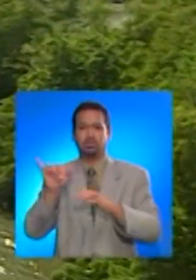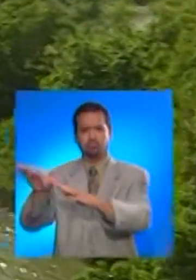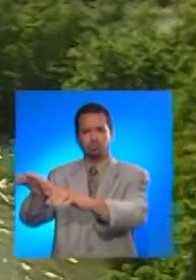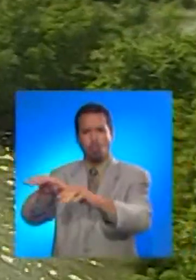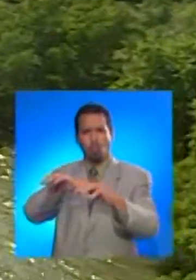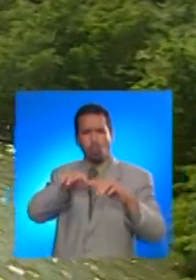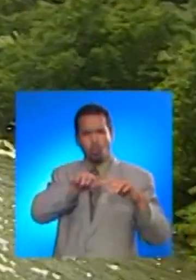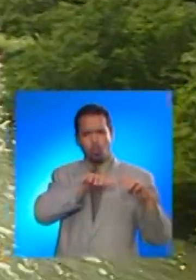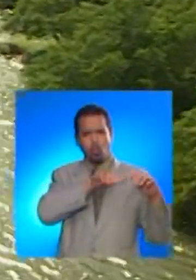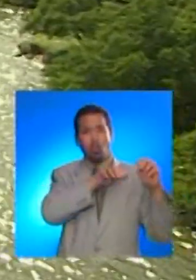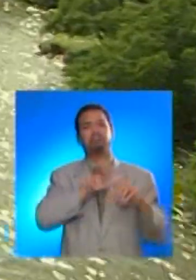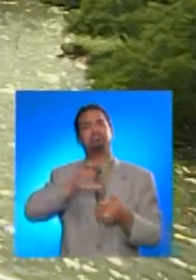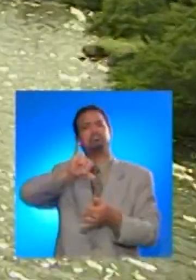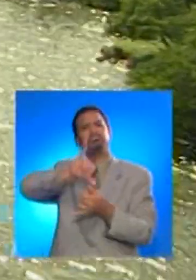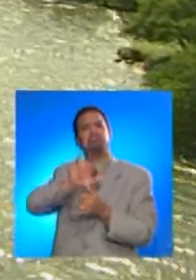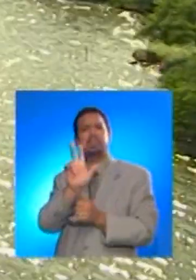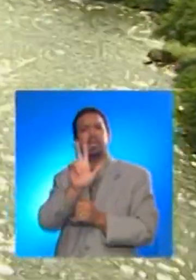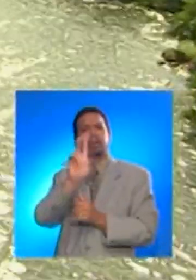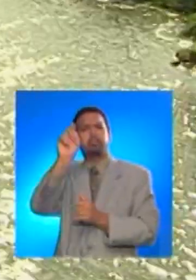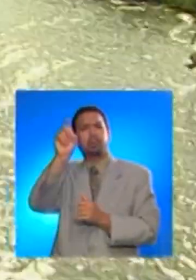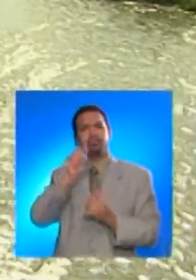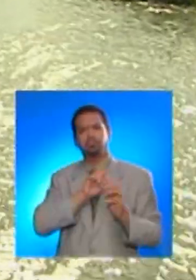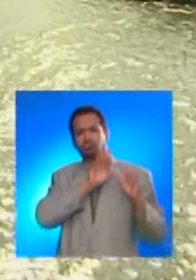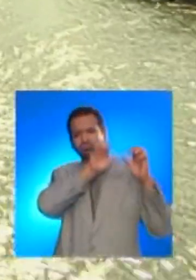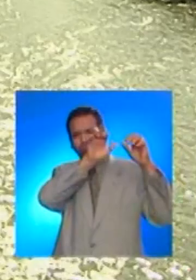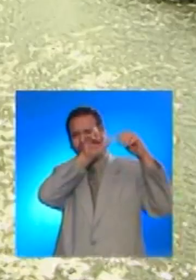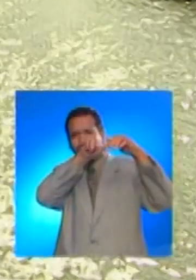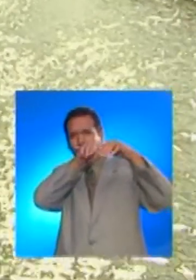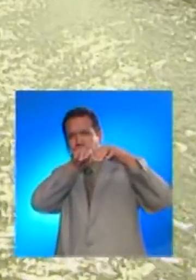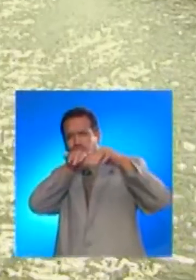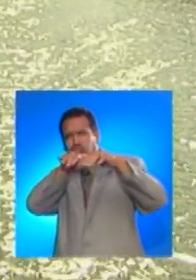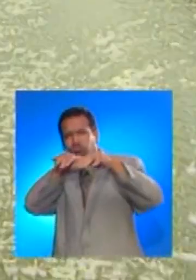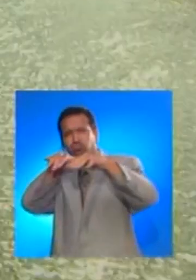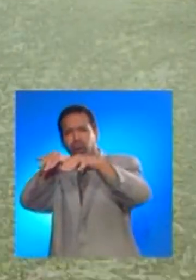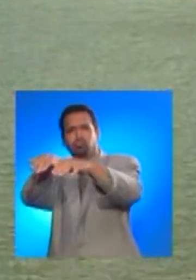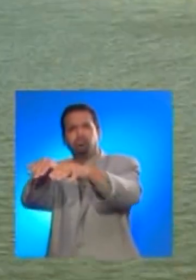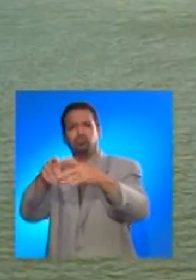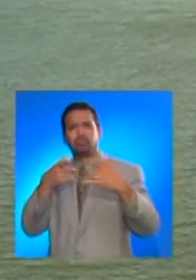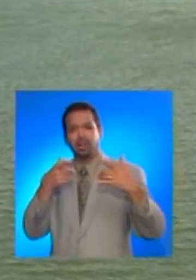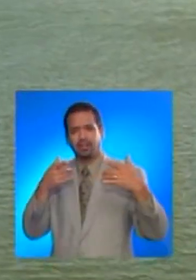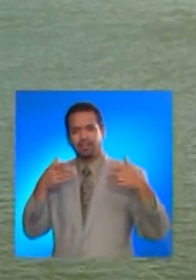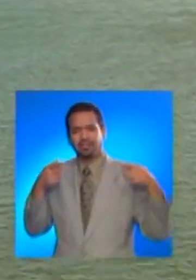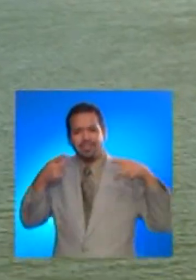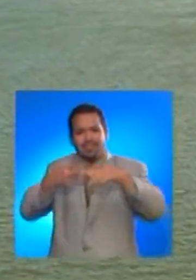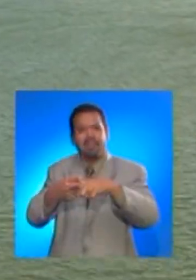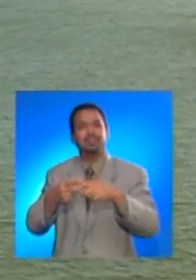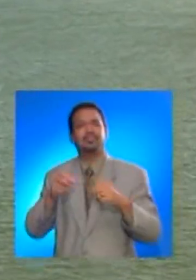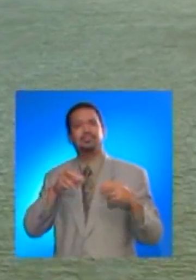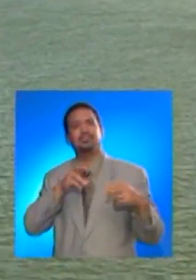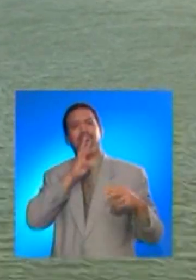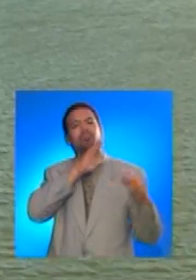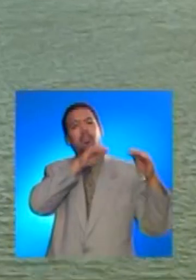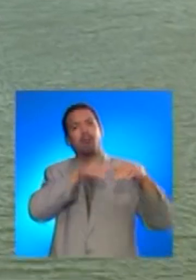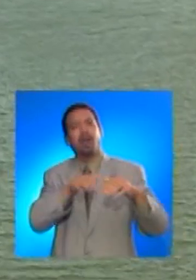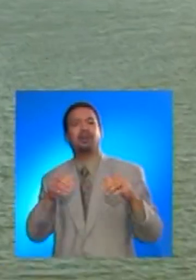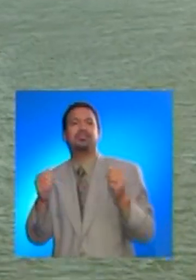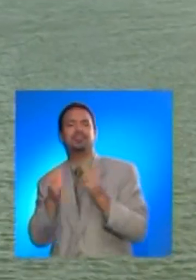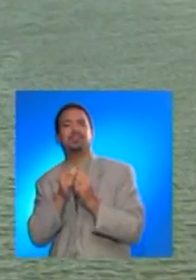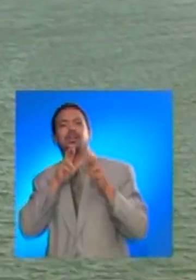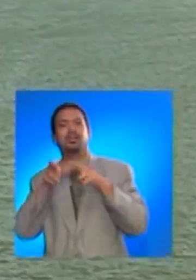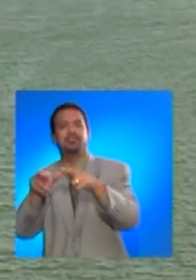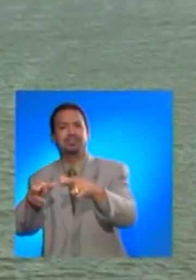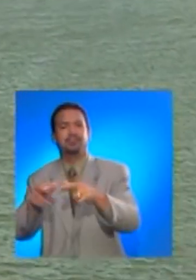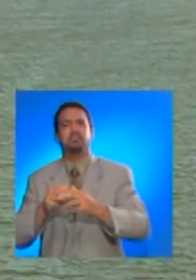Grande de Loíza retreated and then surged 3 feet above its normal level. It is estimated that the wave reached the river